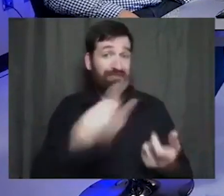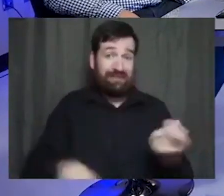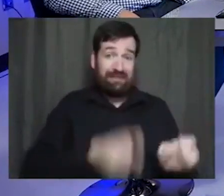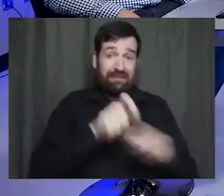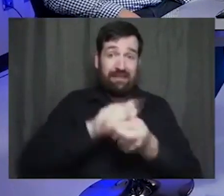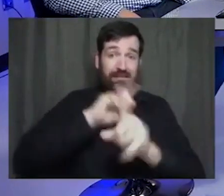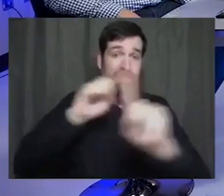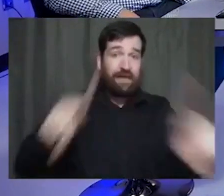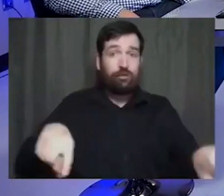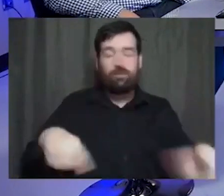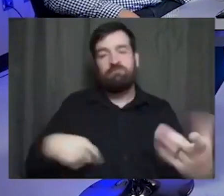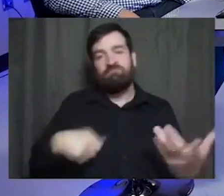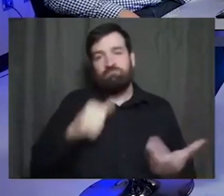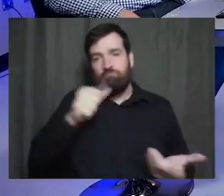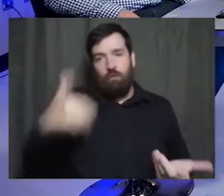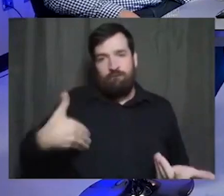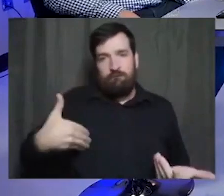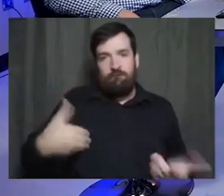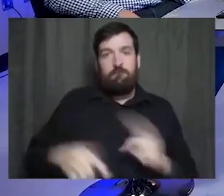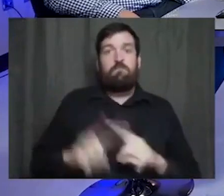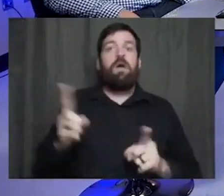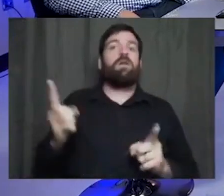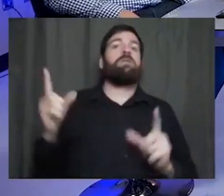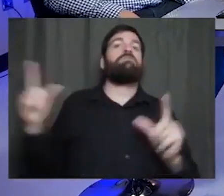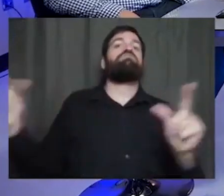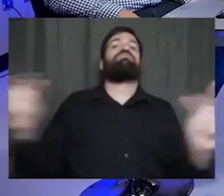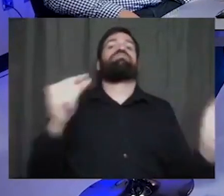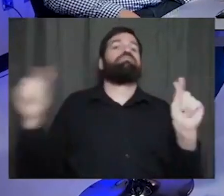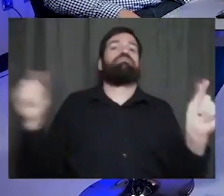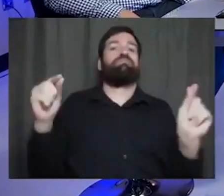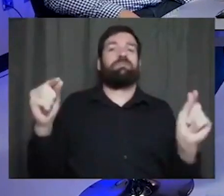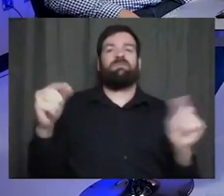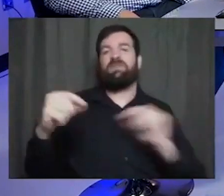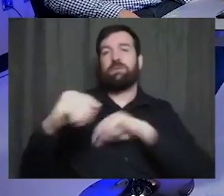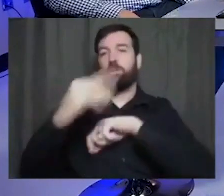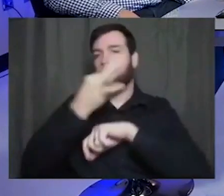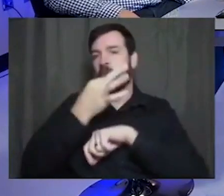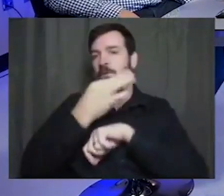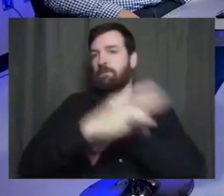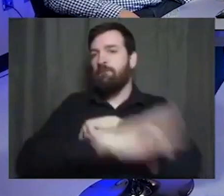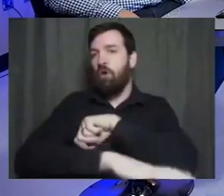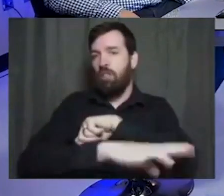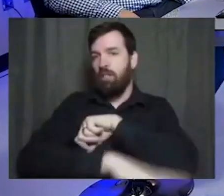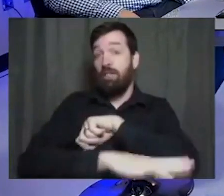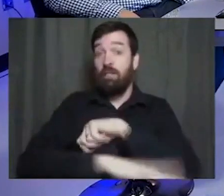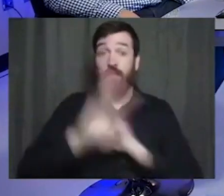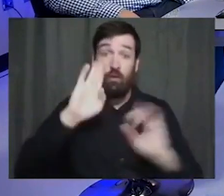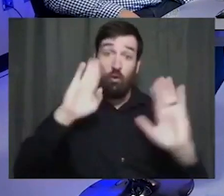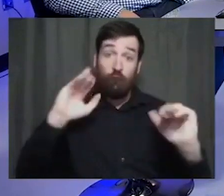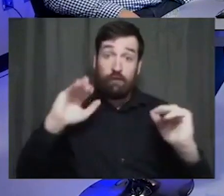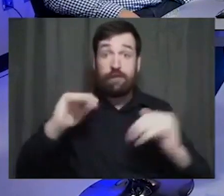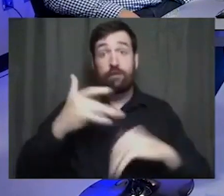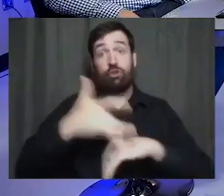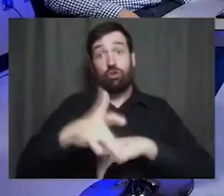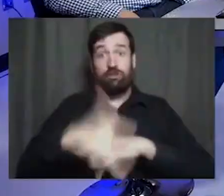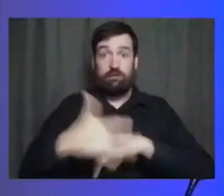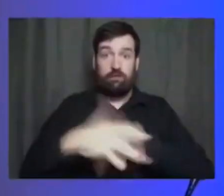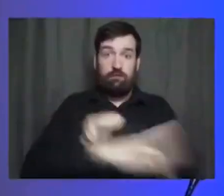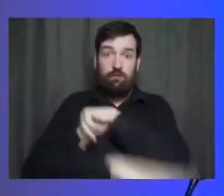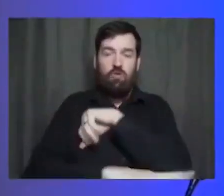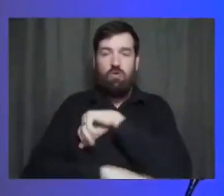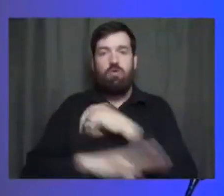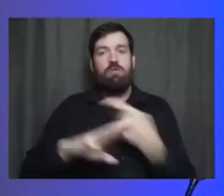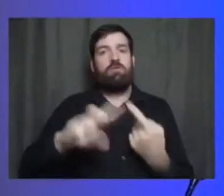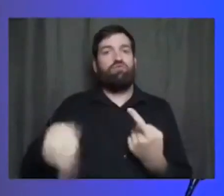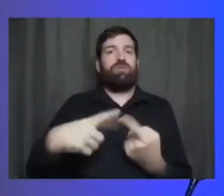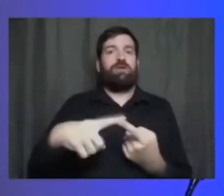keep hearing in the medical community is that it will be this fall. My hope is that it will be early fall, so right around the time school starts rather than late